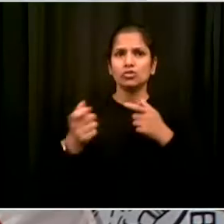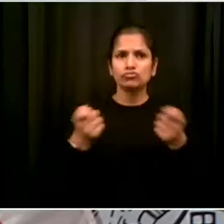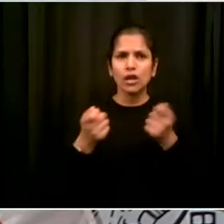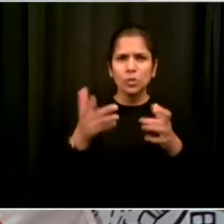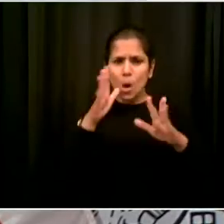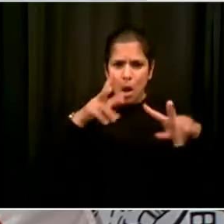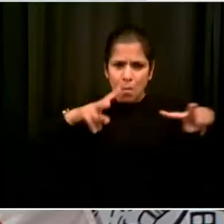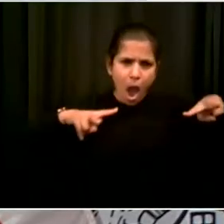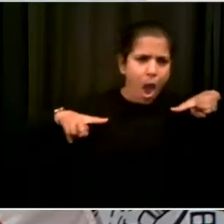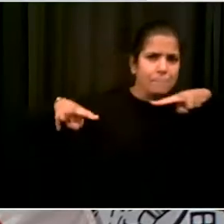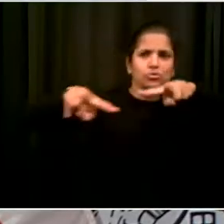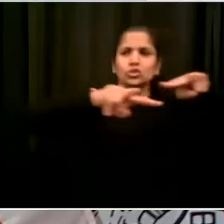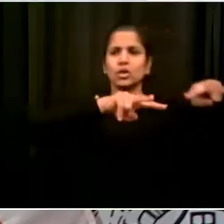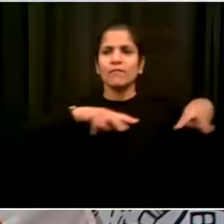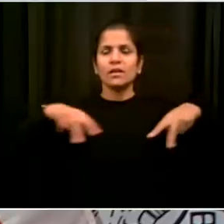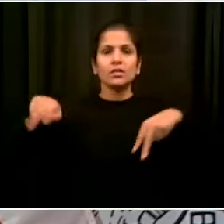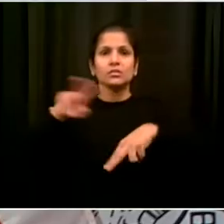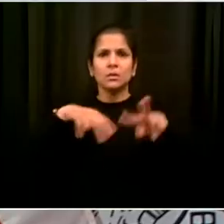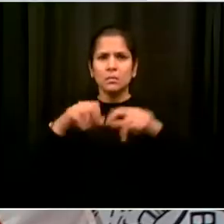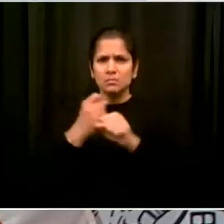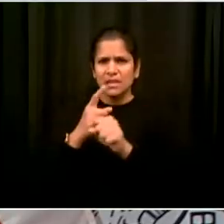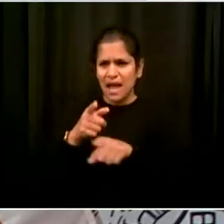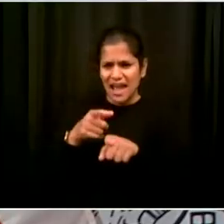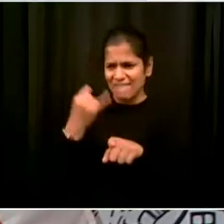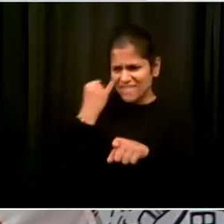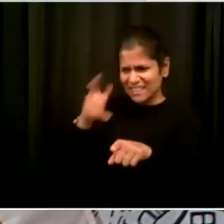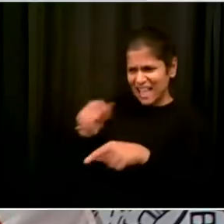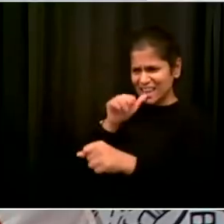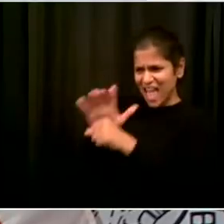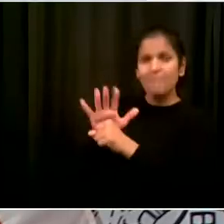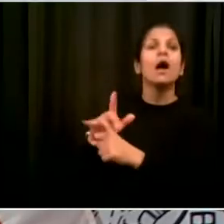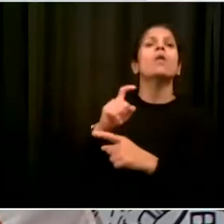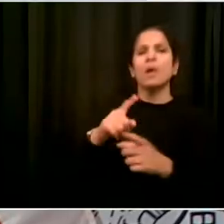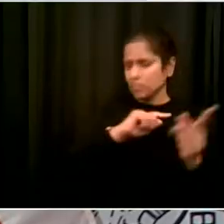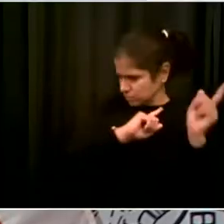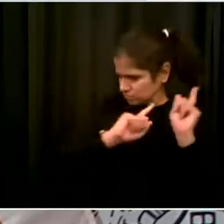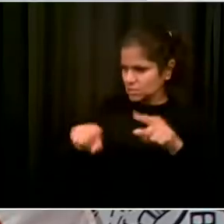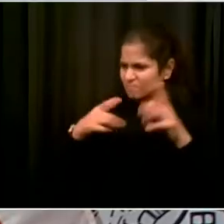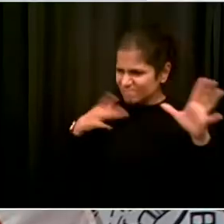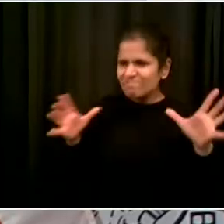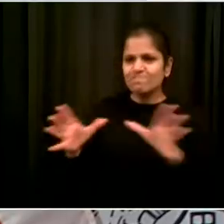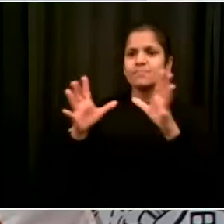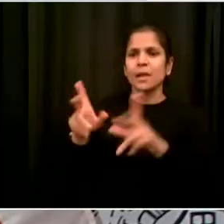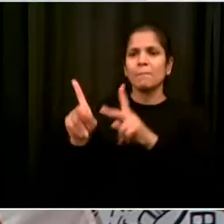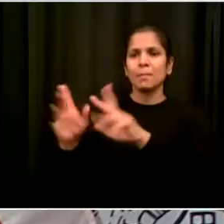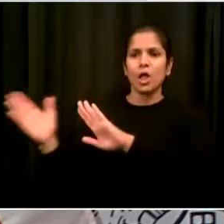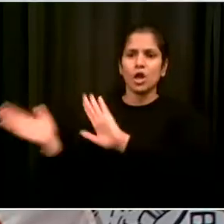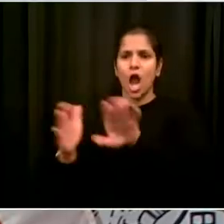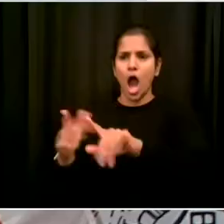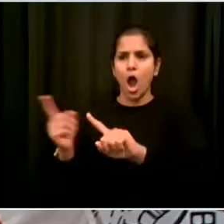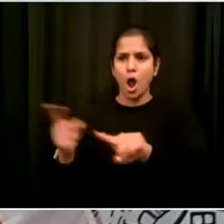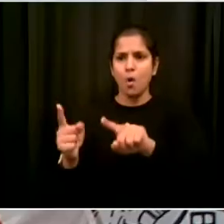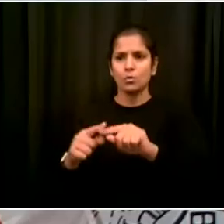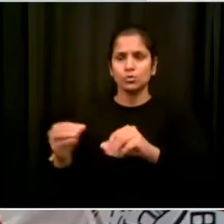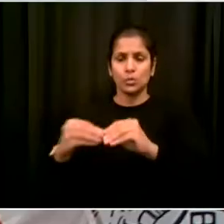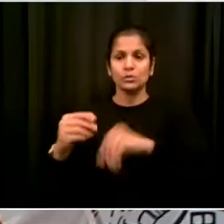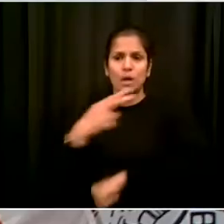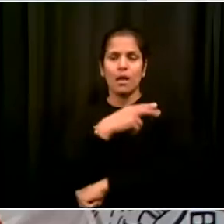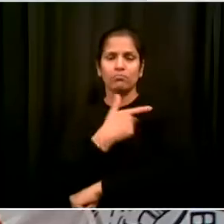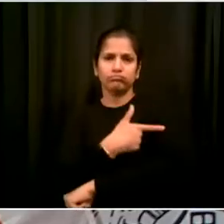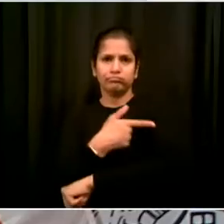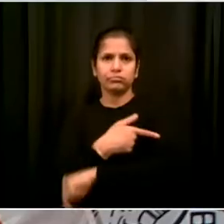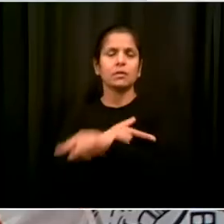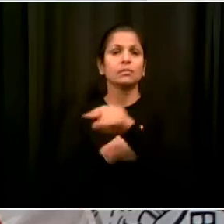We need to get more community leaders involved. If we're seeing a trust gap in a certain neighborhood, the command center is going to